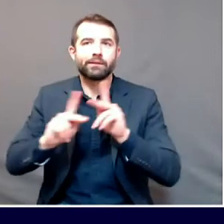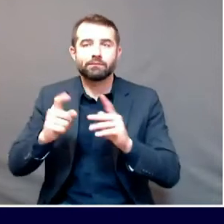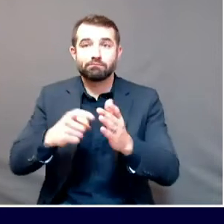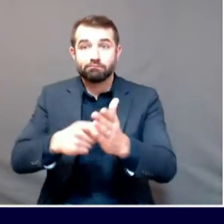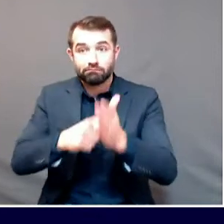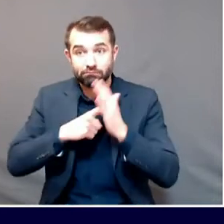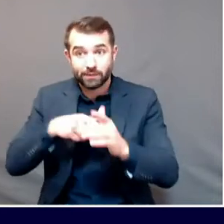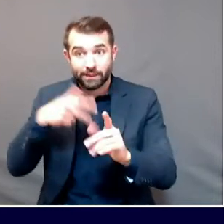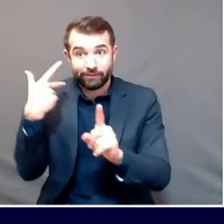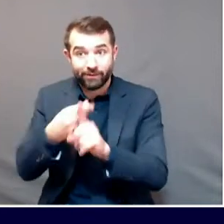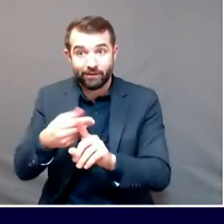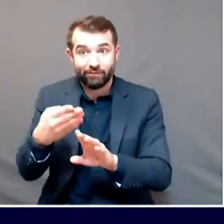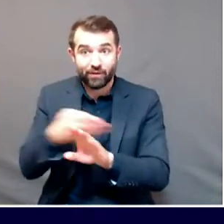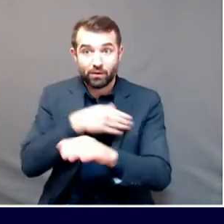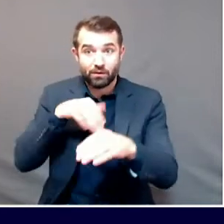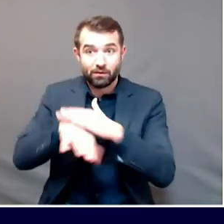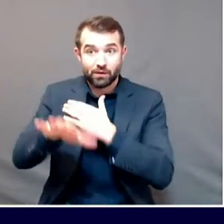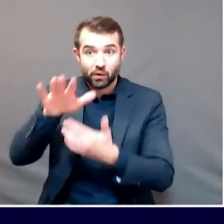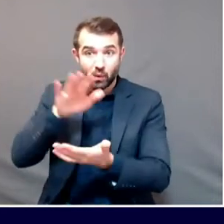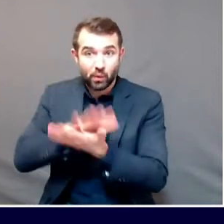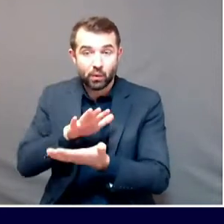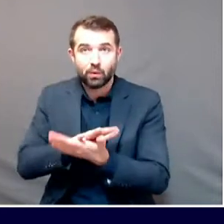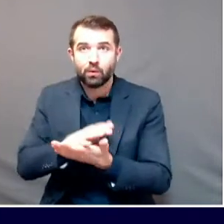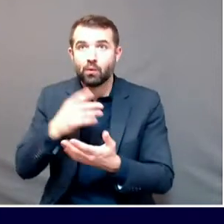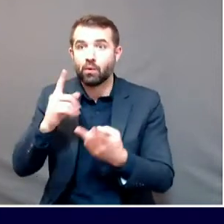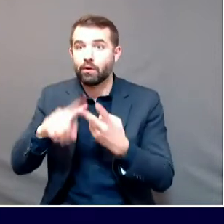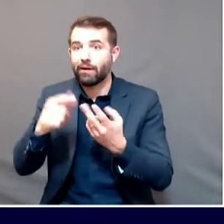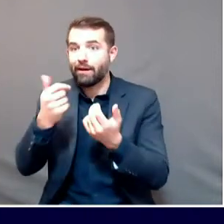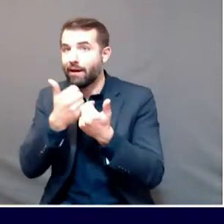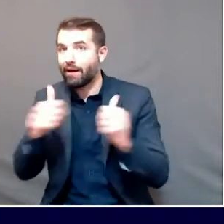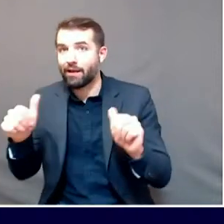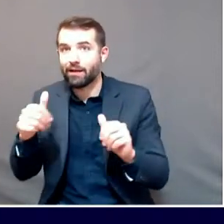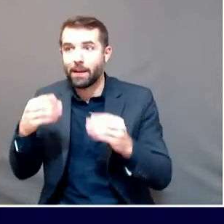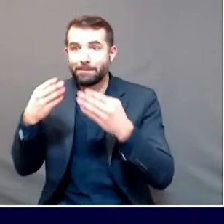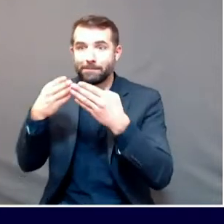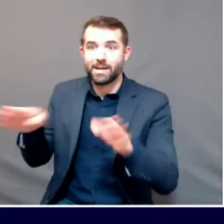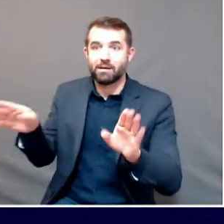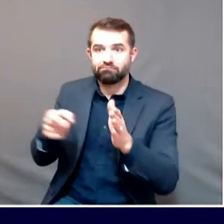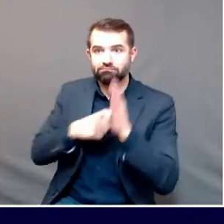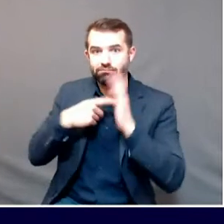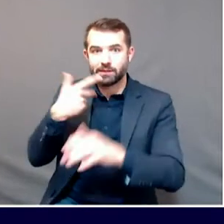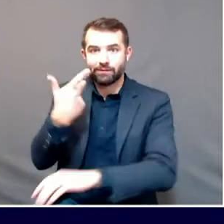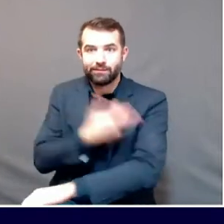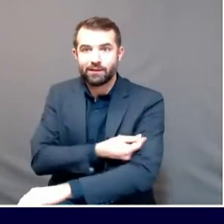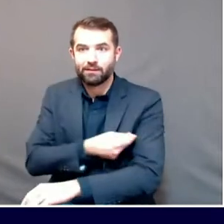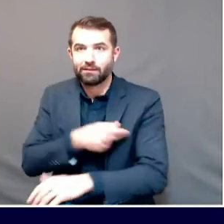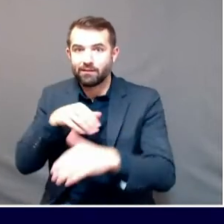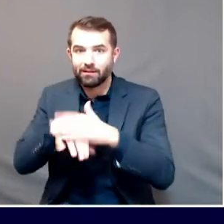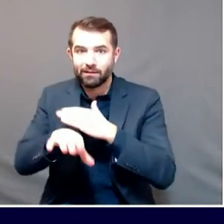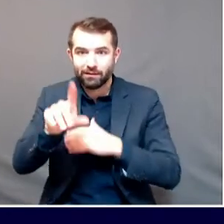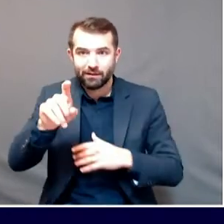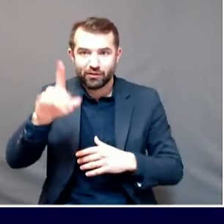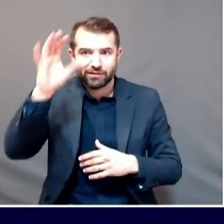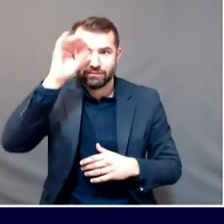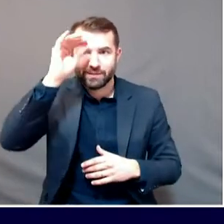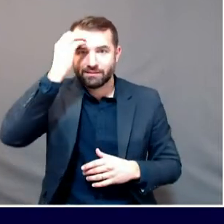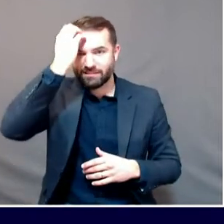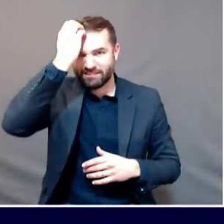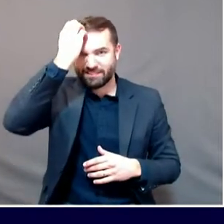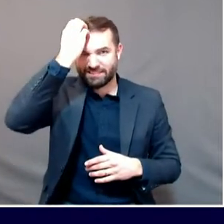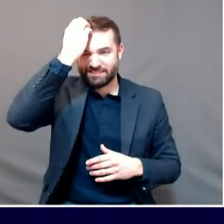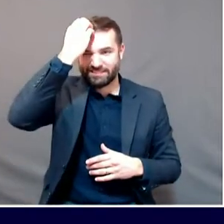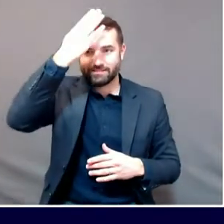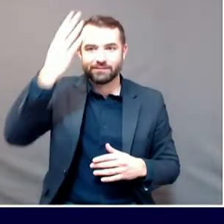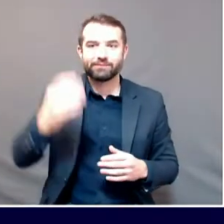people to enter public places? You know, what are your thoughts on that? Yeah, I in a world where